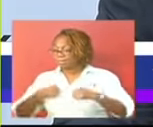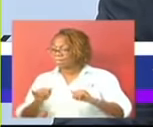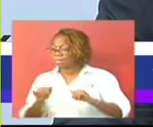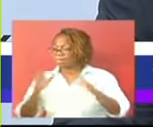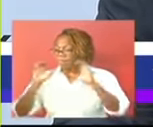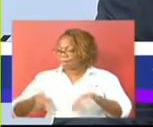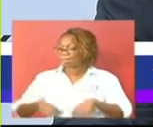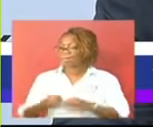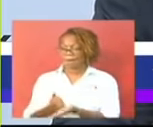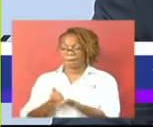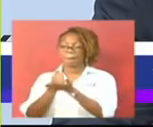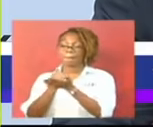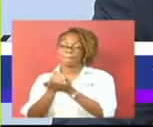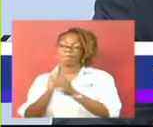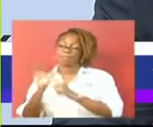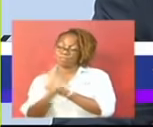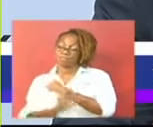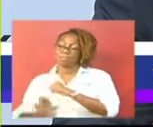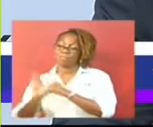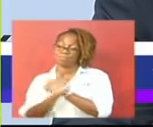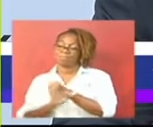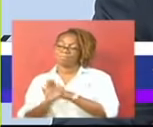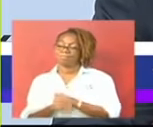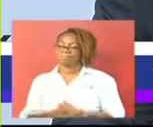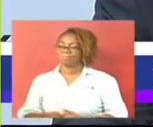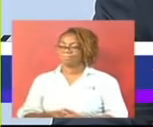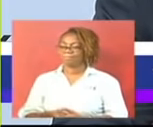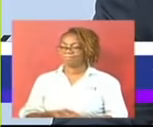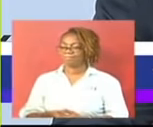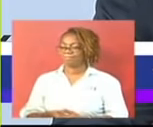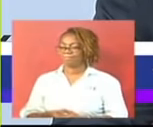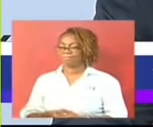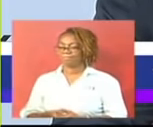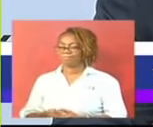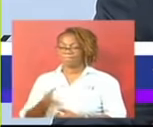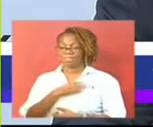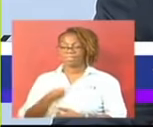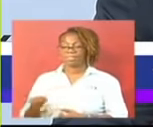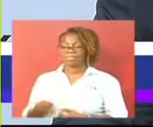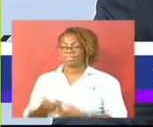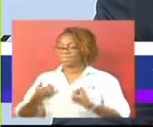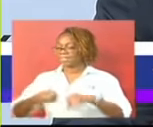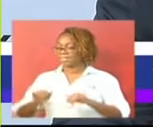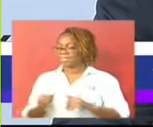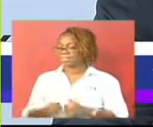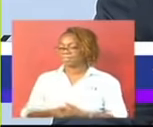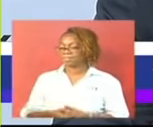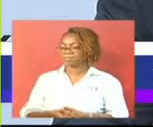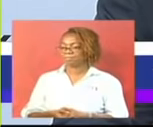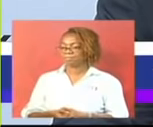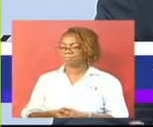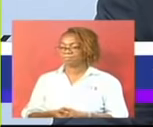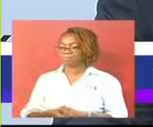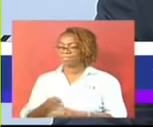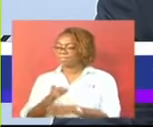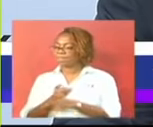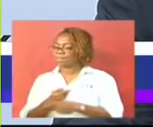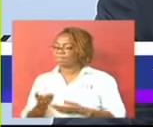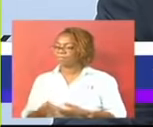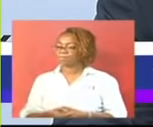the vaccination, and therefore the recommendation stands and remains valid that the vaccination in the